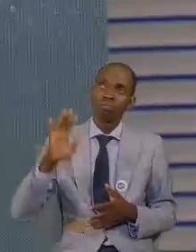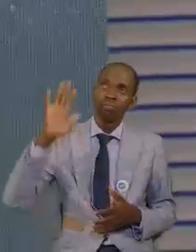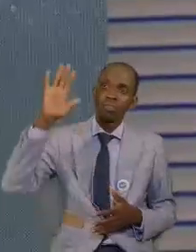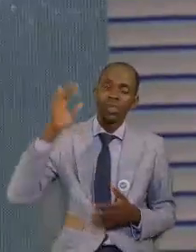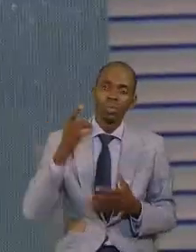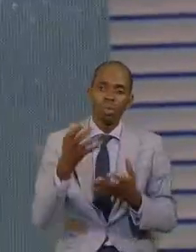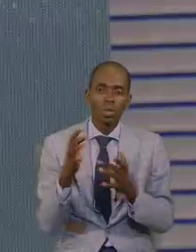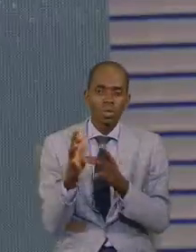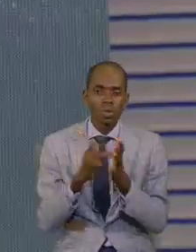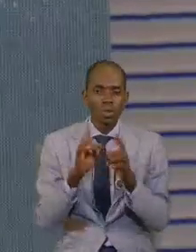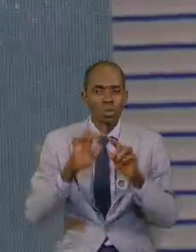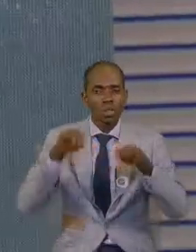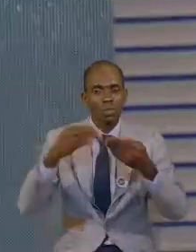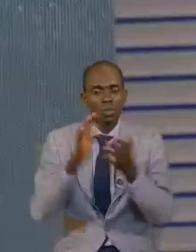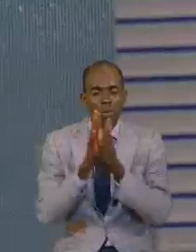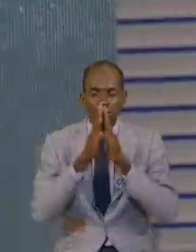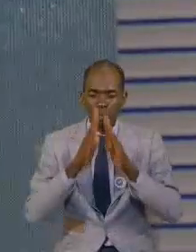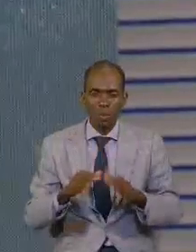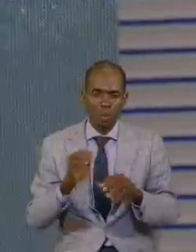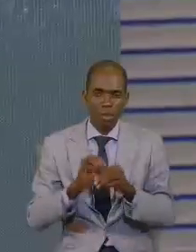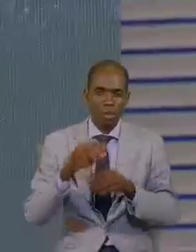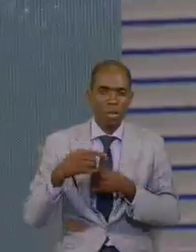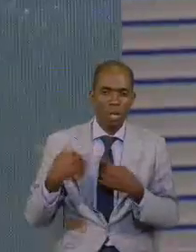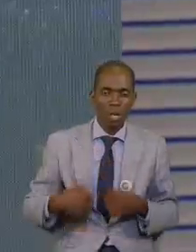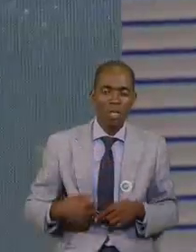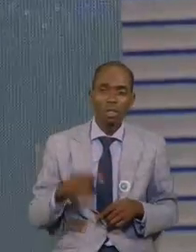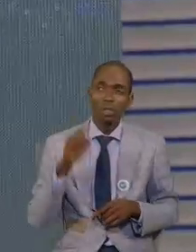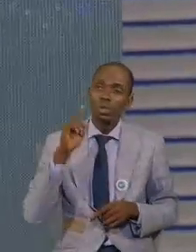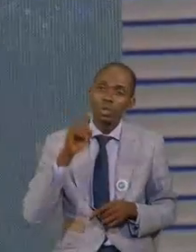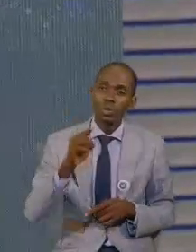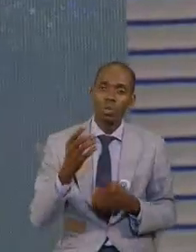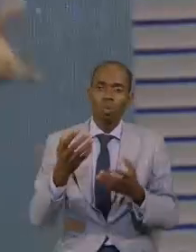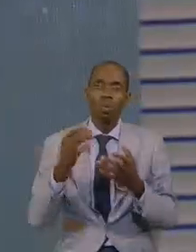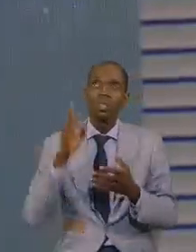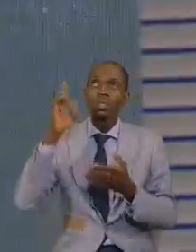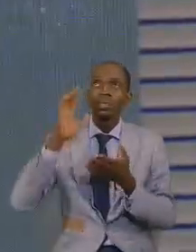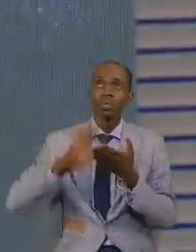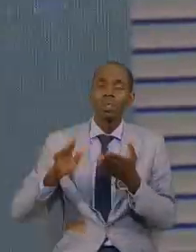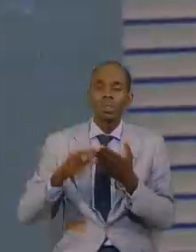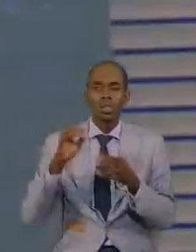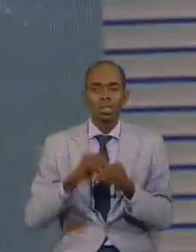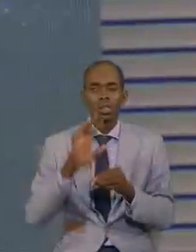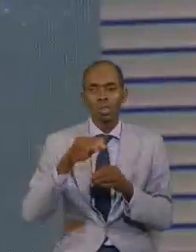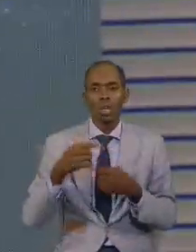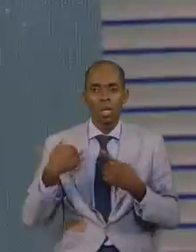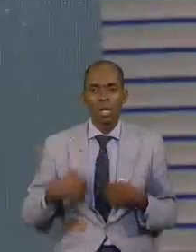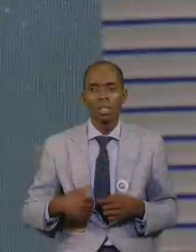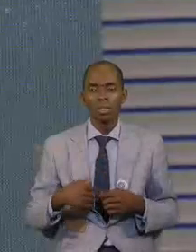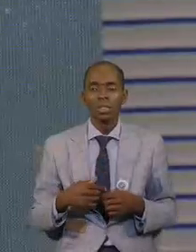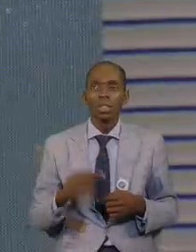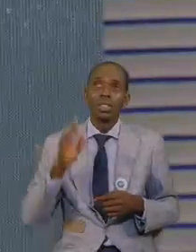heart. His pardon in your heart. His new life in your